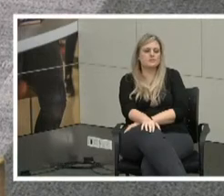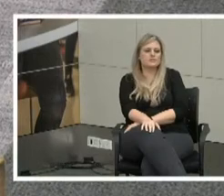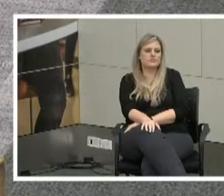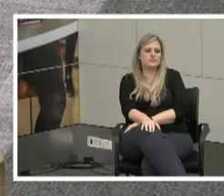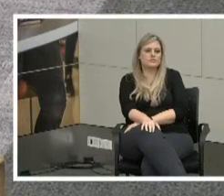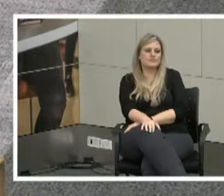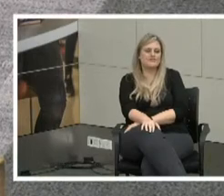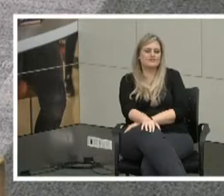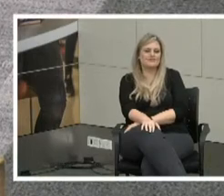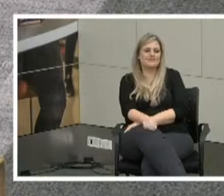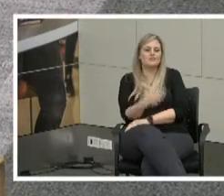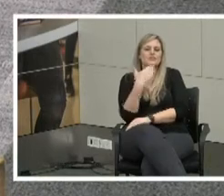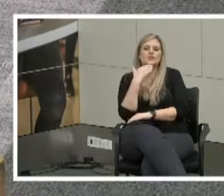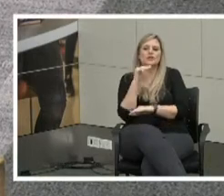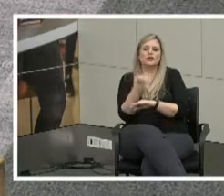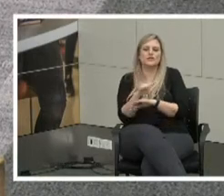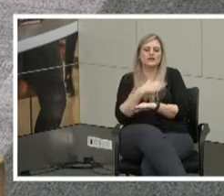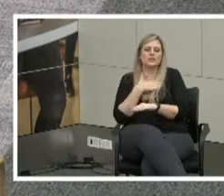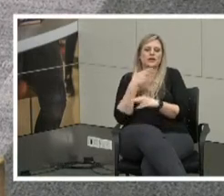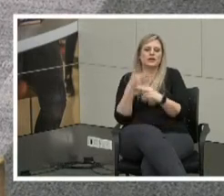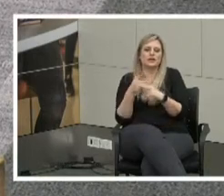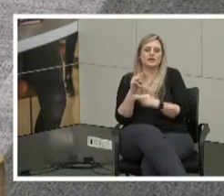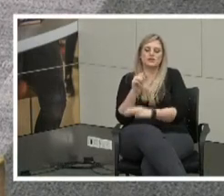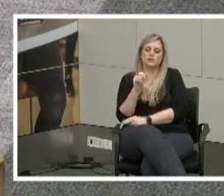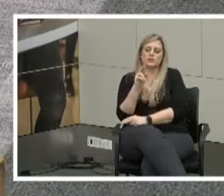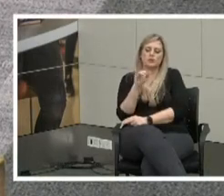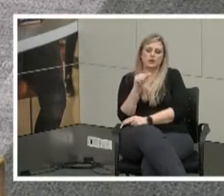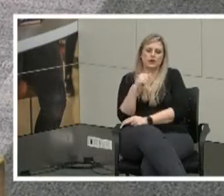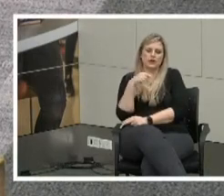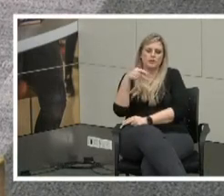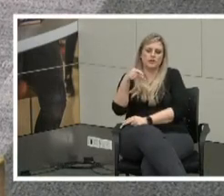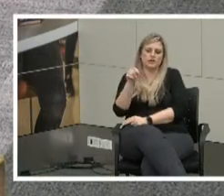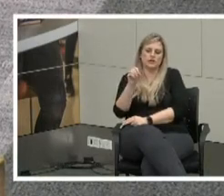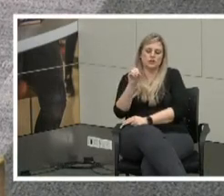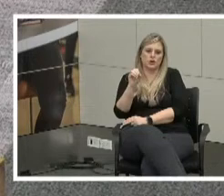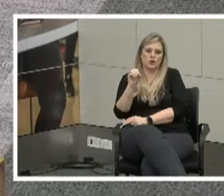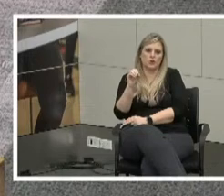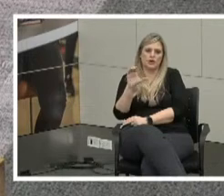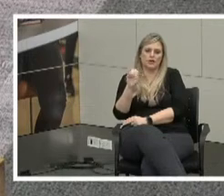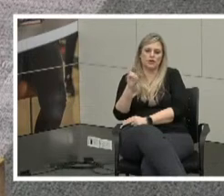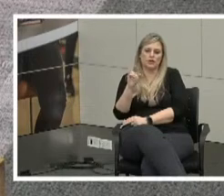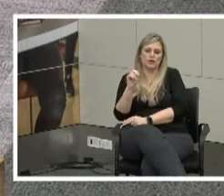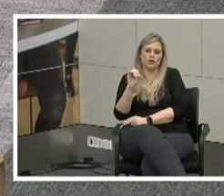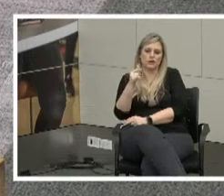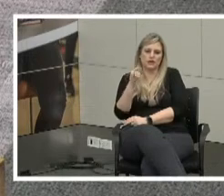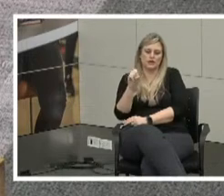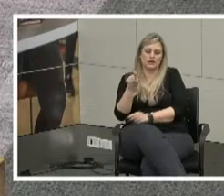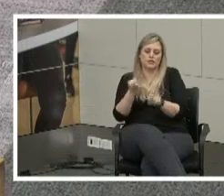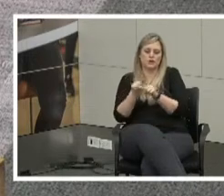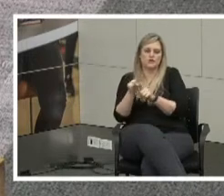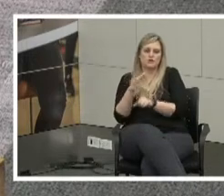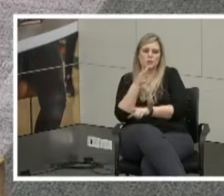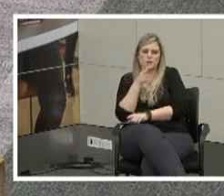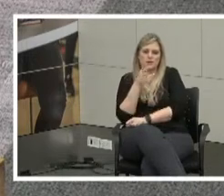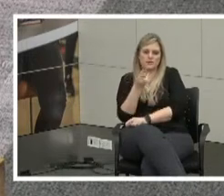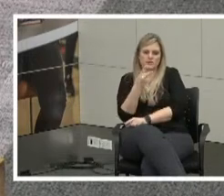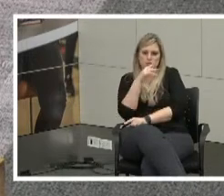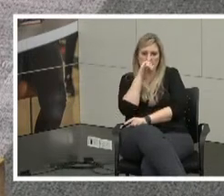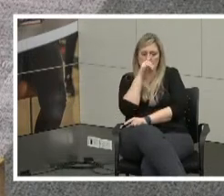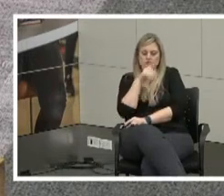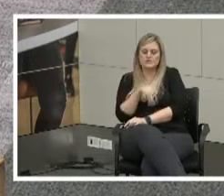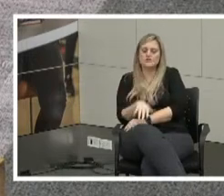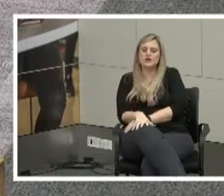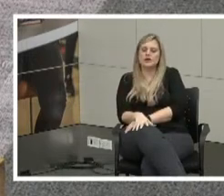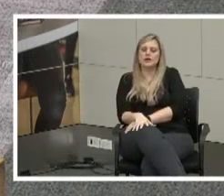okay good evening my name is Maria kada I'm the PTO president at Carnegie Vanguard and the mother of two I have